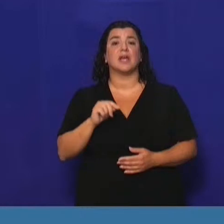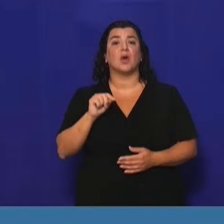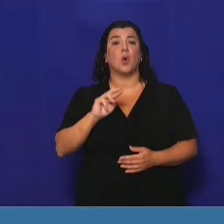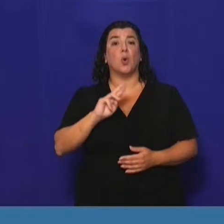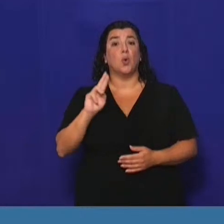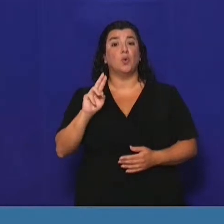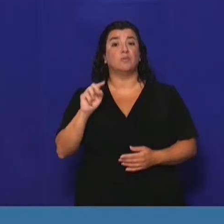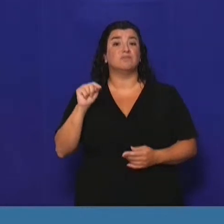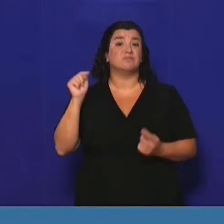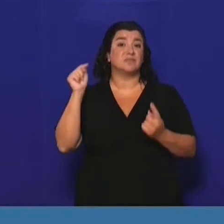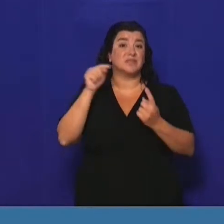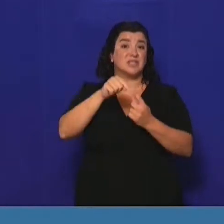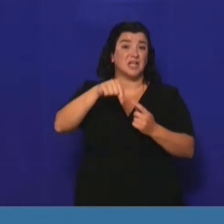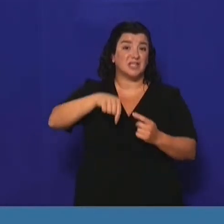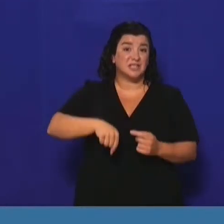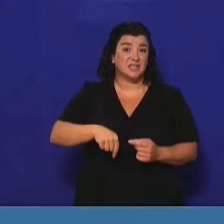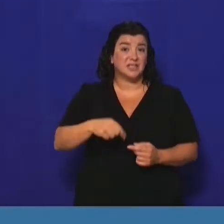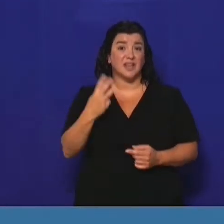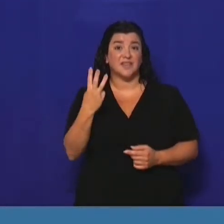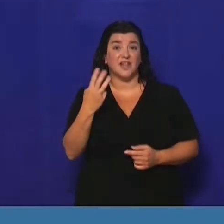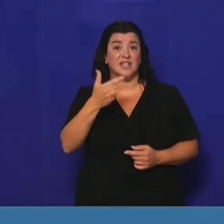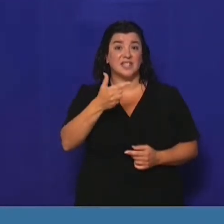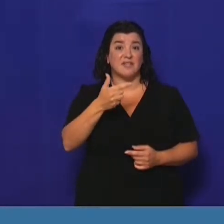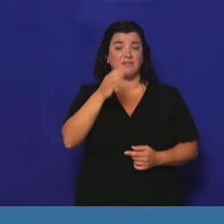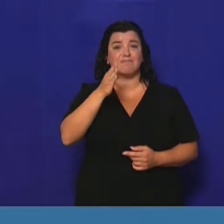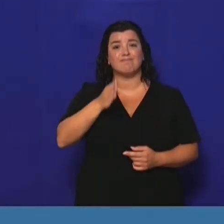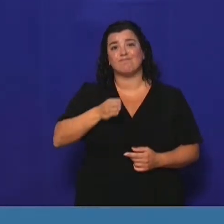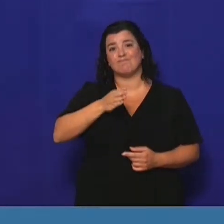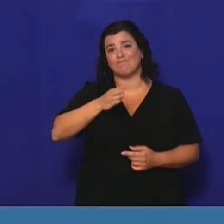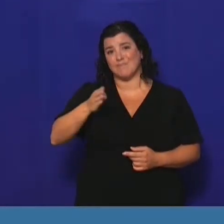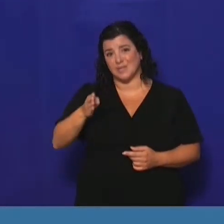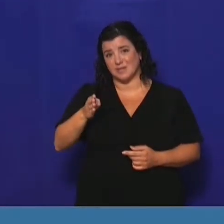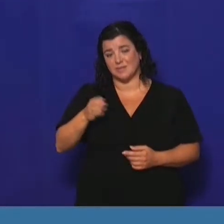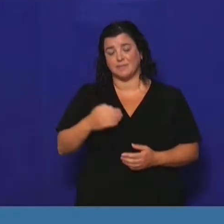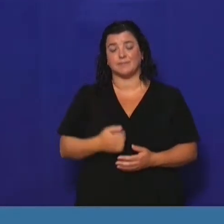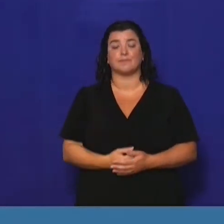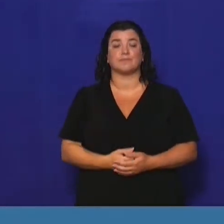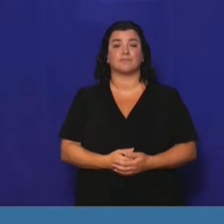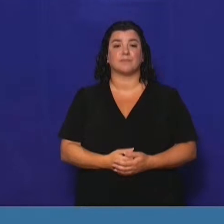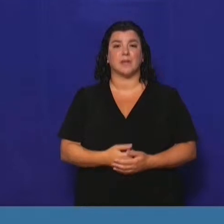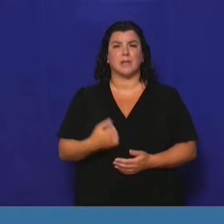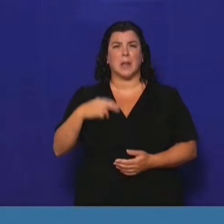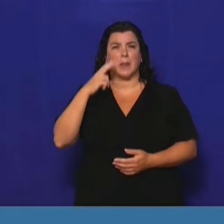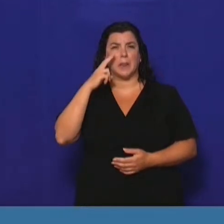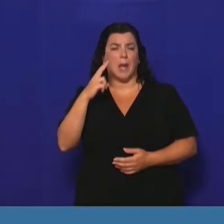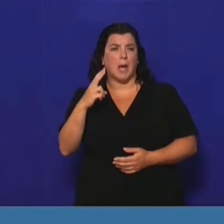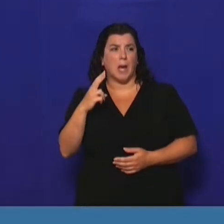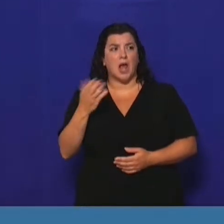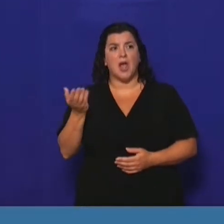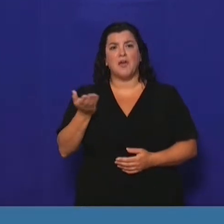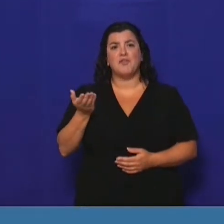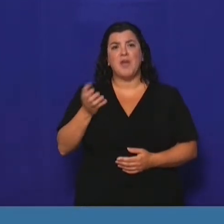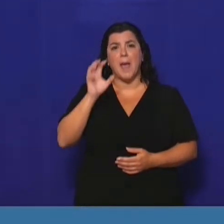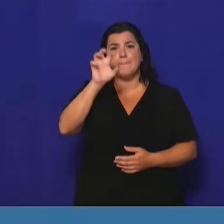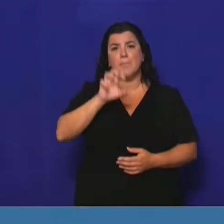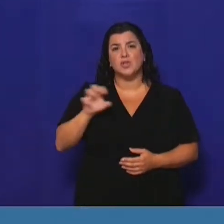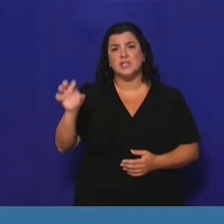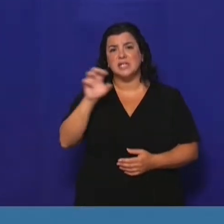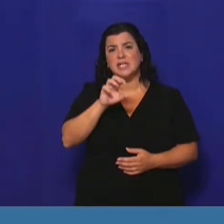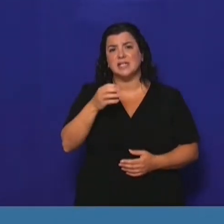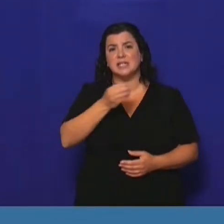37 mwiet. Jekk inħarsu lejn il-każijiet fejn qegħdin dawk li kellhom bżonn jidħlu